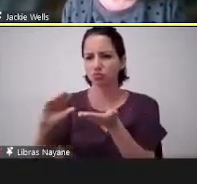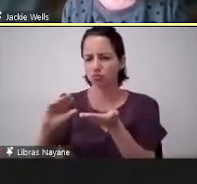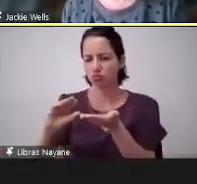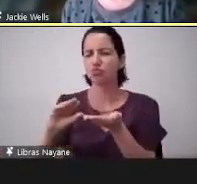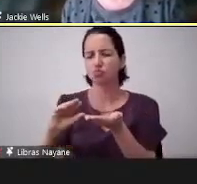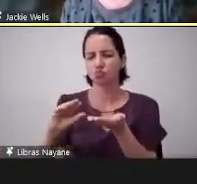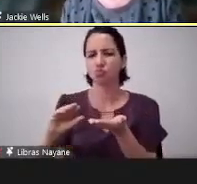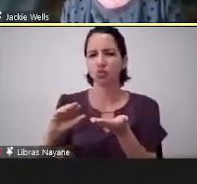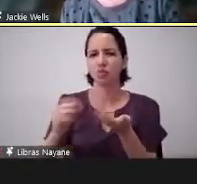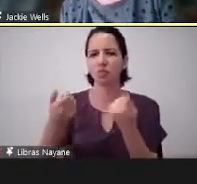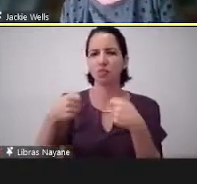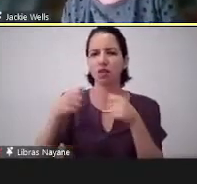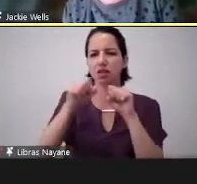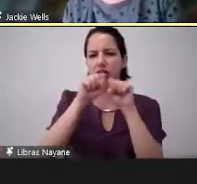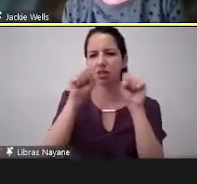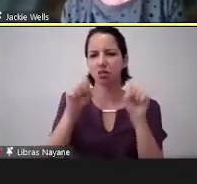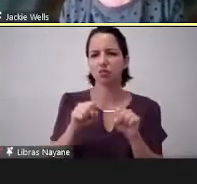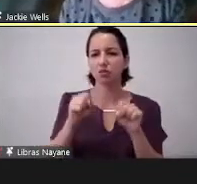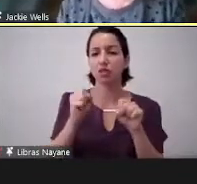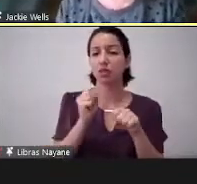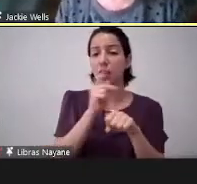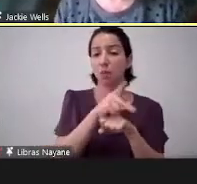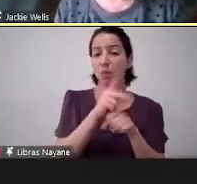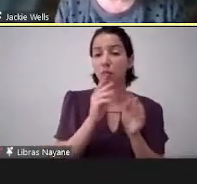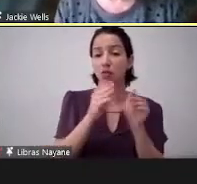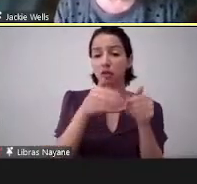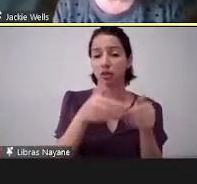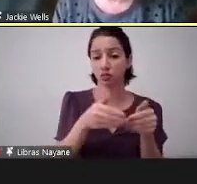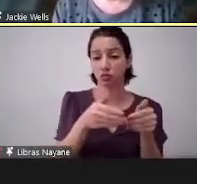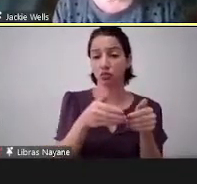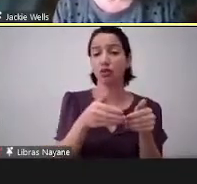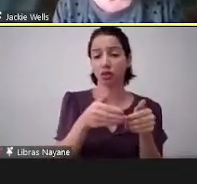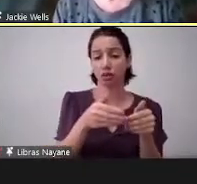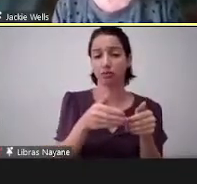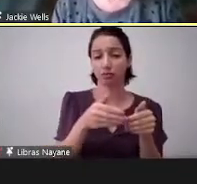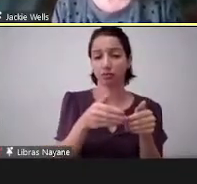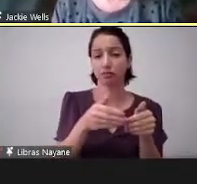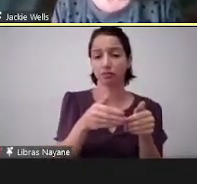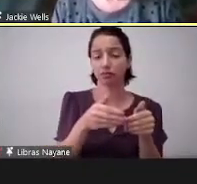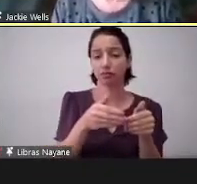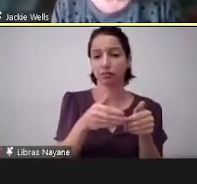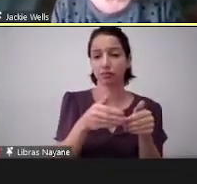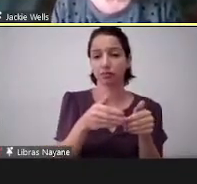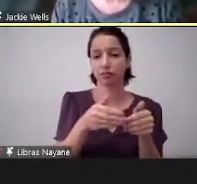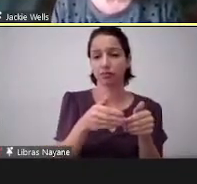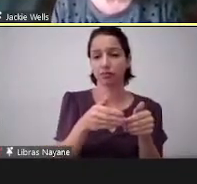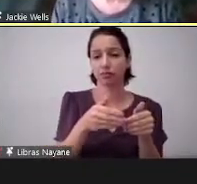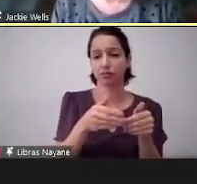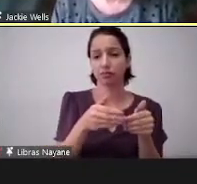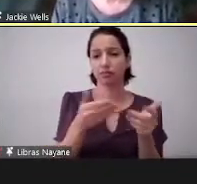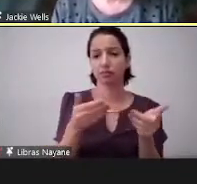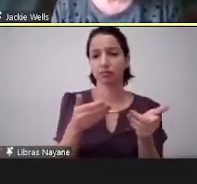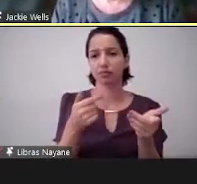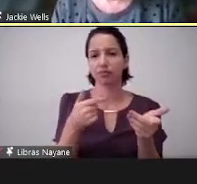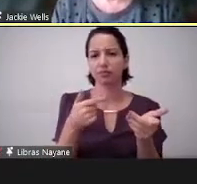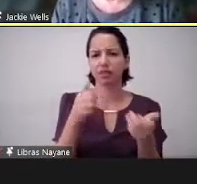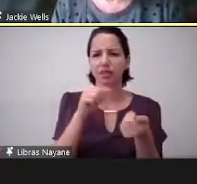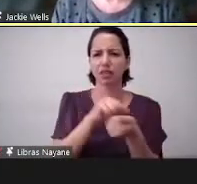example, could have a detrimental effect on adequacy of pensions in